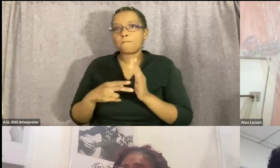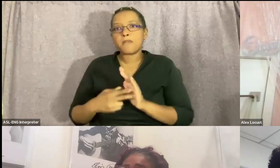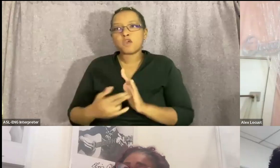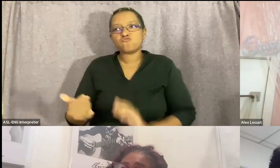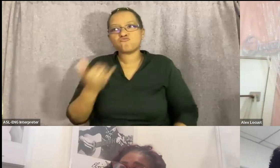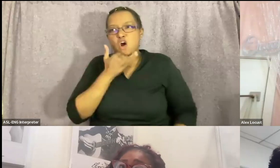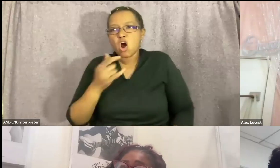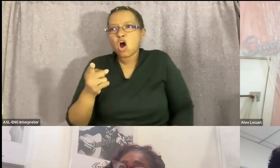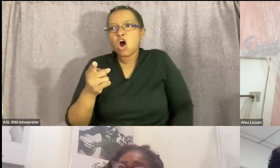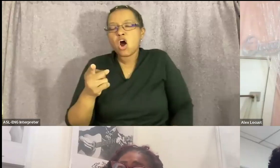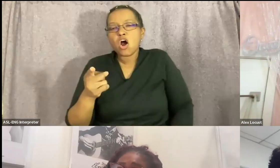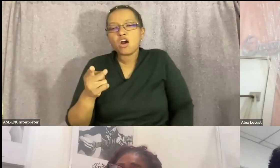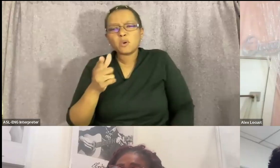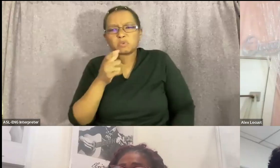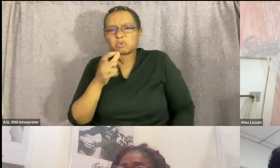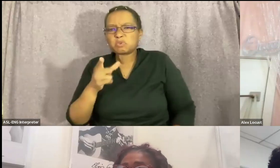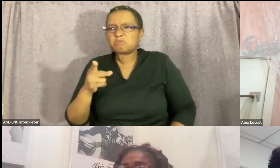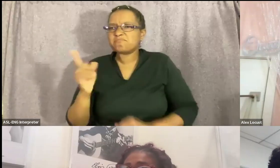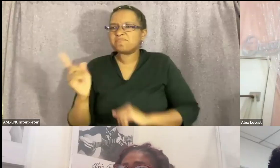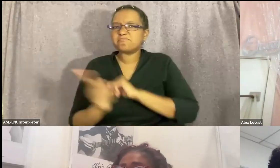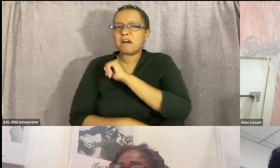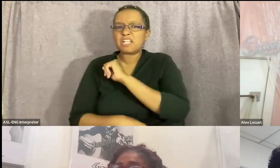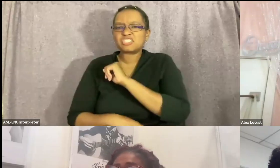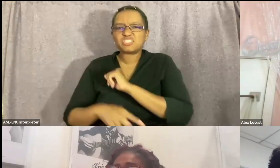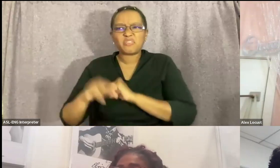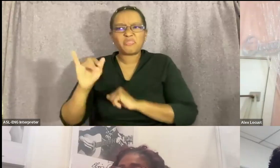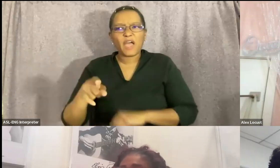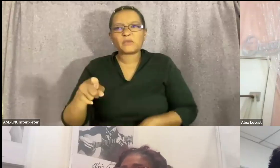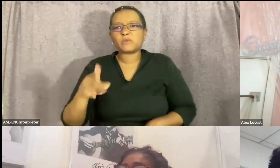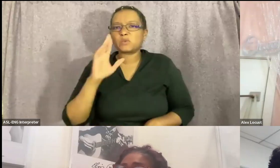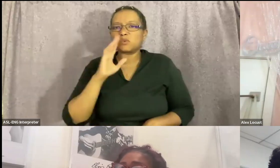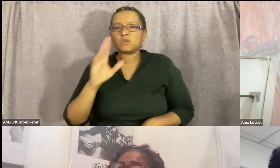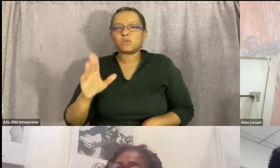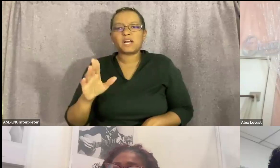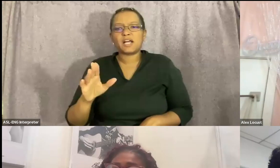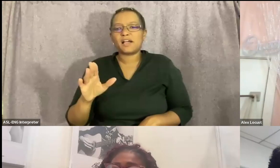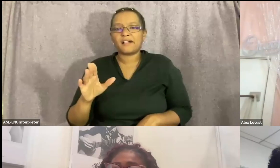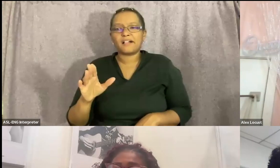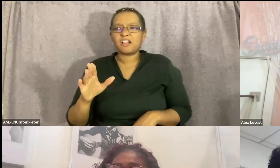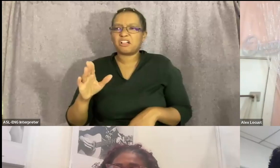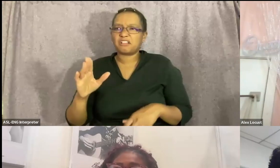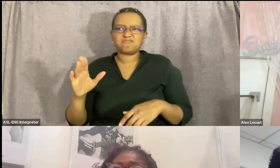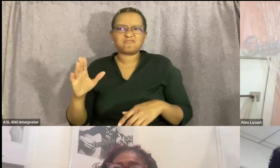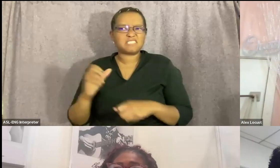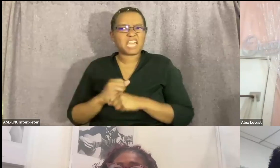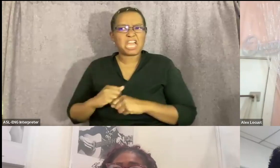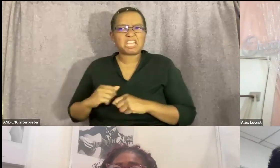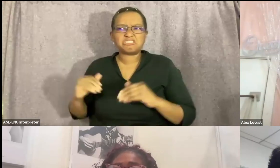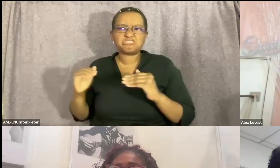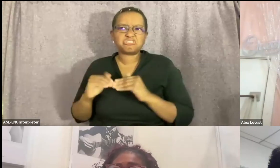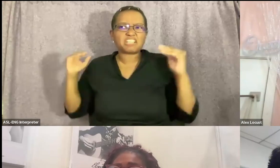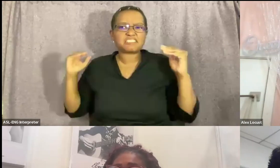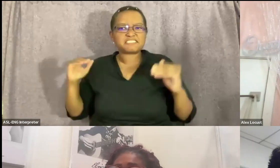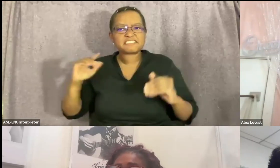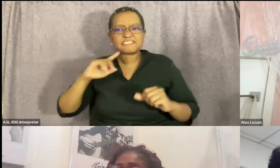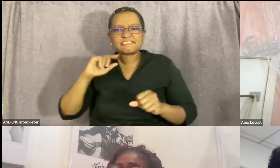Yes, please read it out loud and I will respond. Thank you. So Denise asks, how can we create